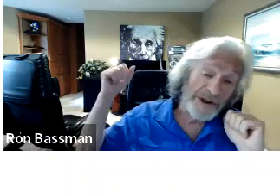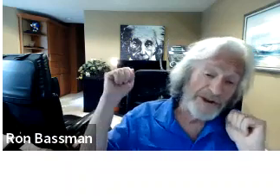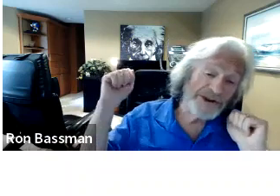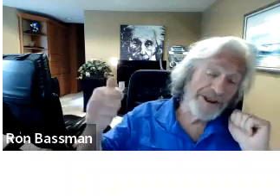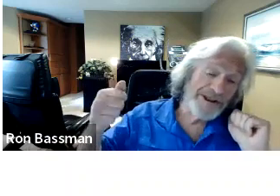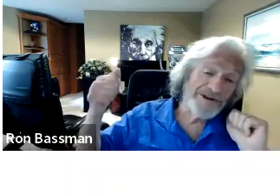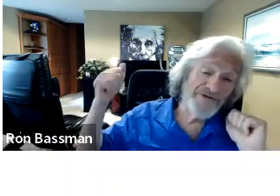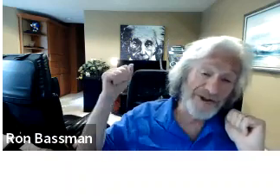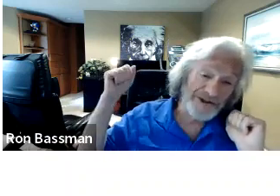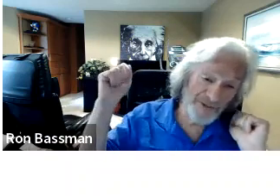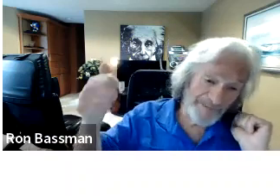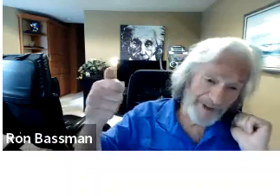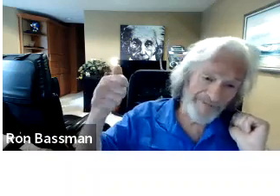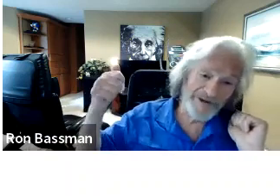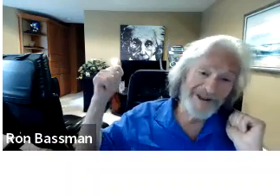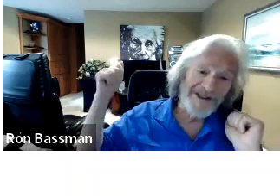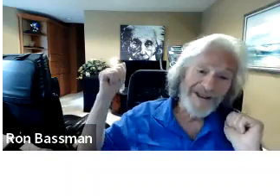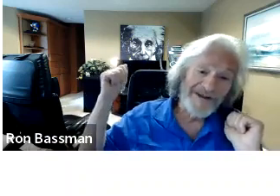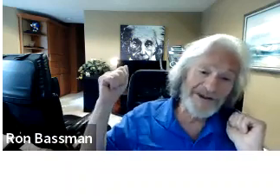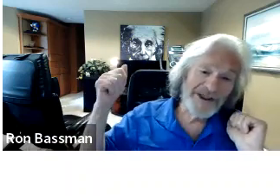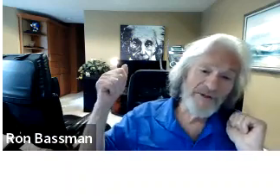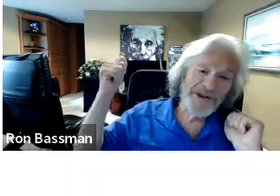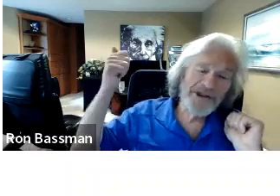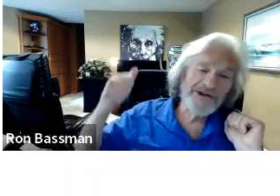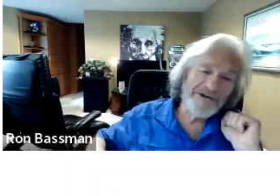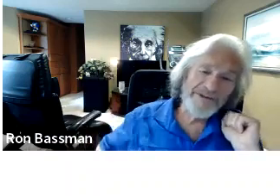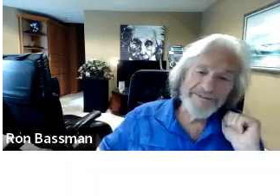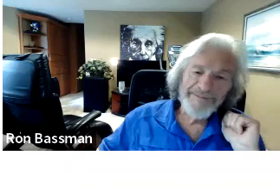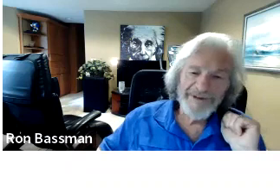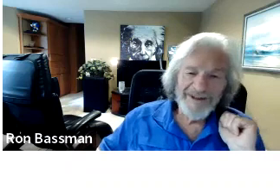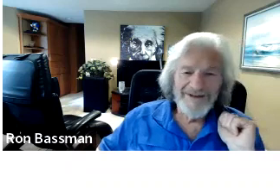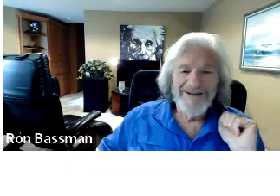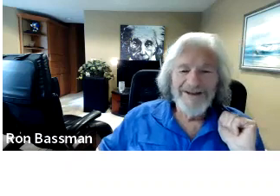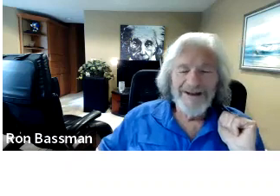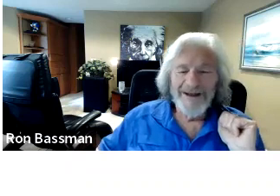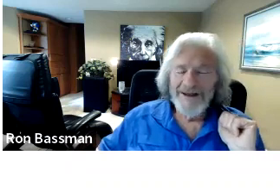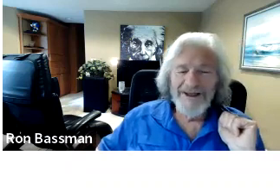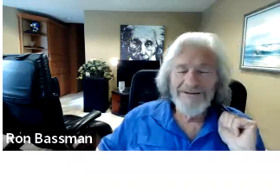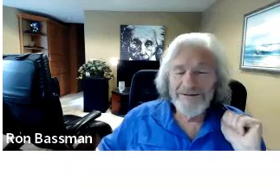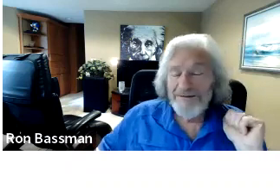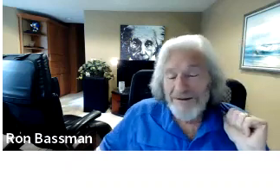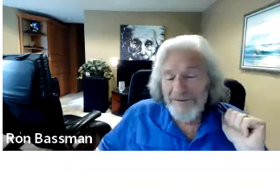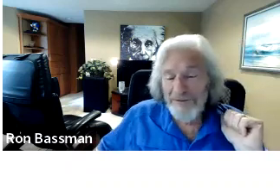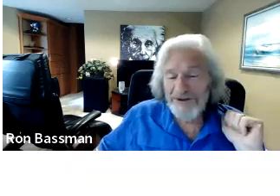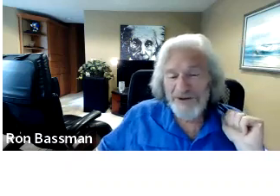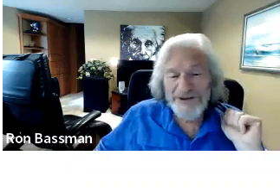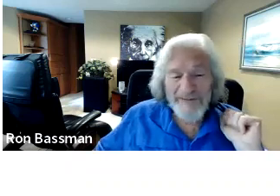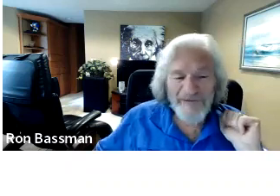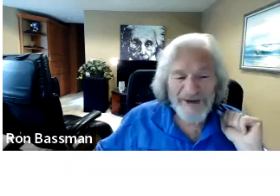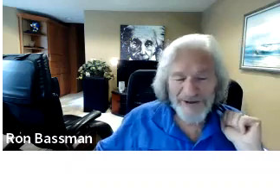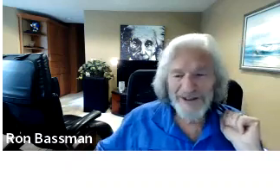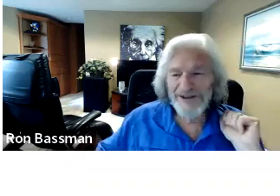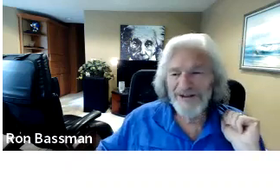and he was shaking his fist with the pamphlet. And he was saying, "What are you going to do to me?" And I was a